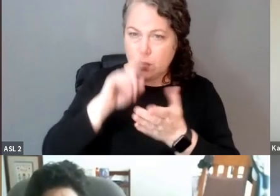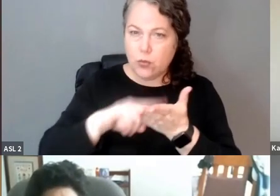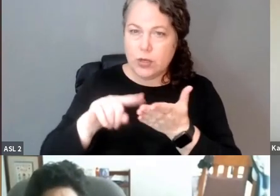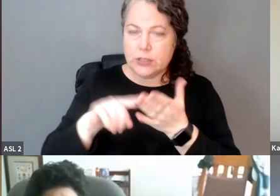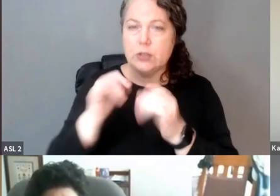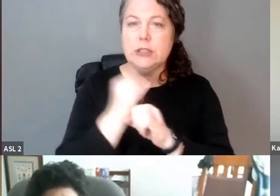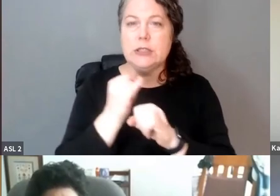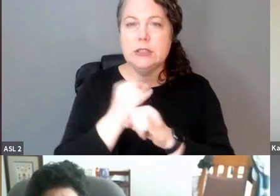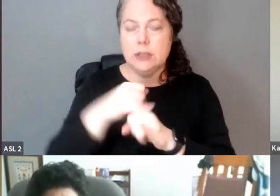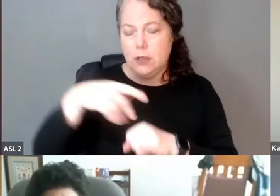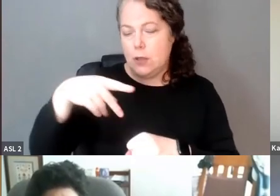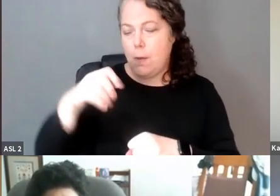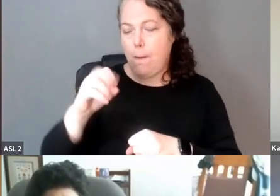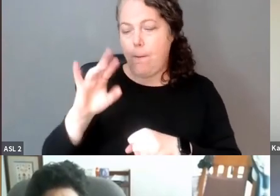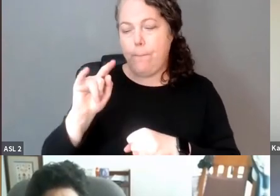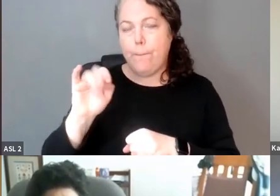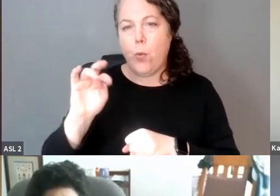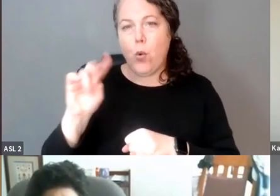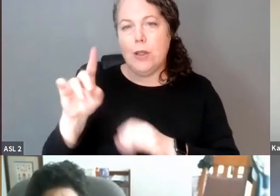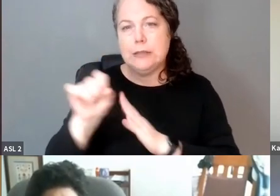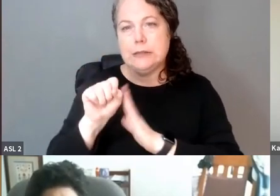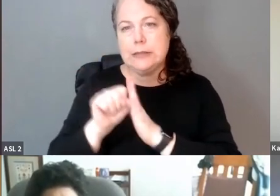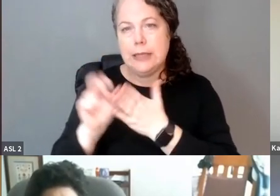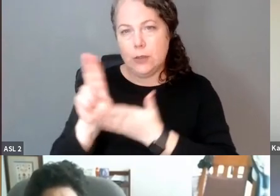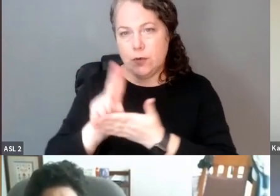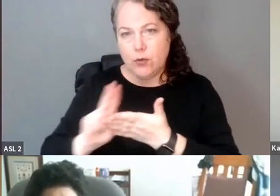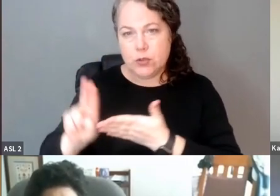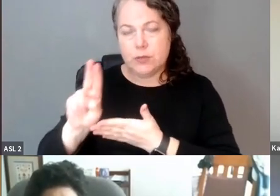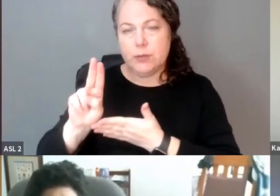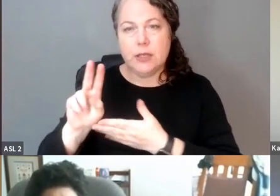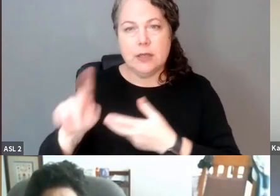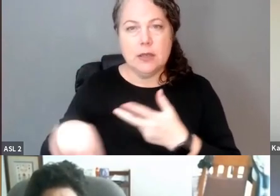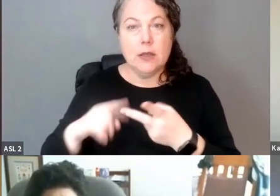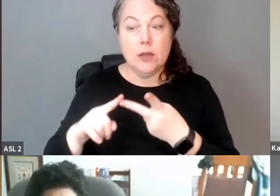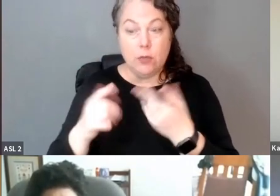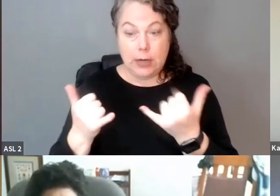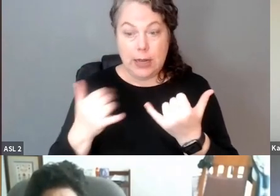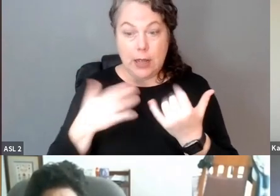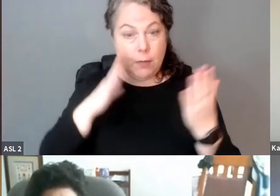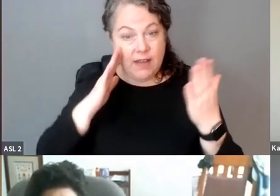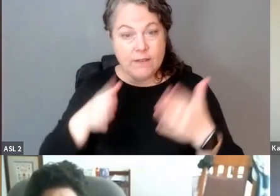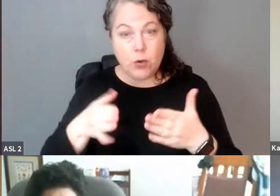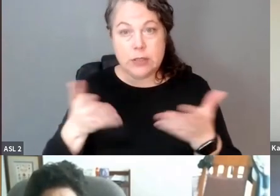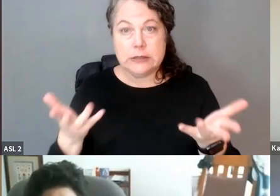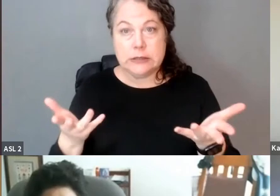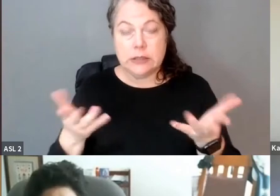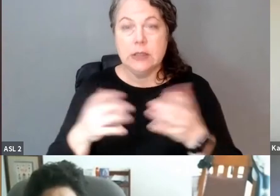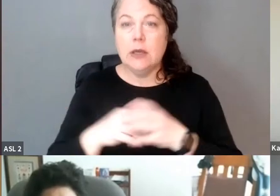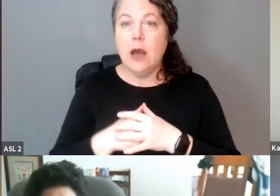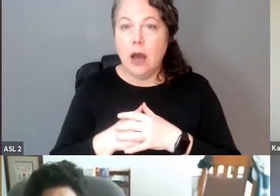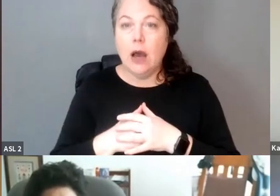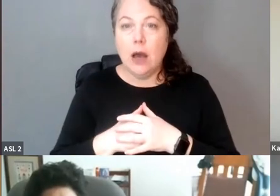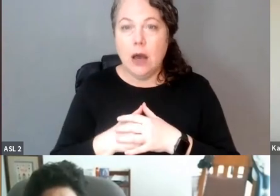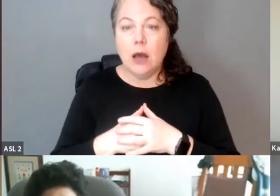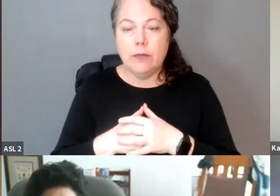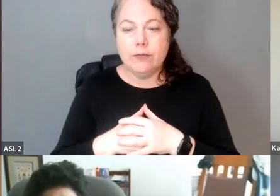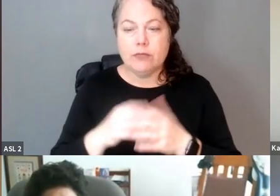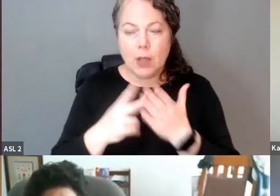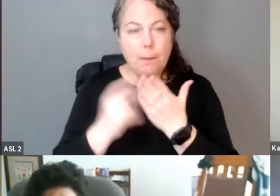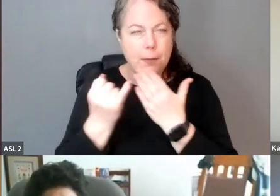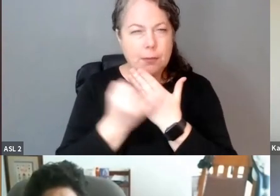Portland State University, and what I'm focusing on right now, I work on a project